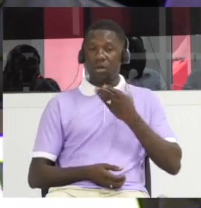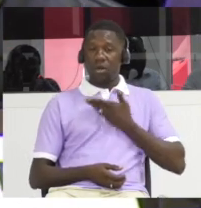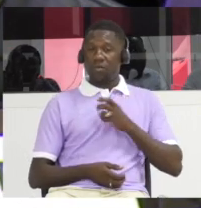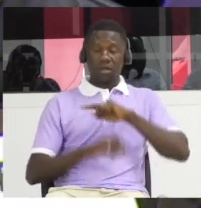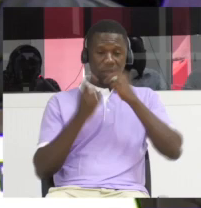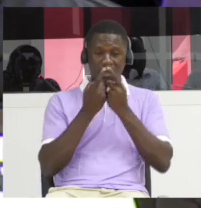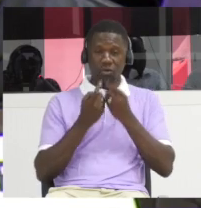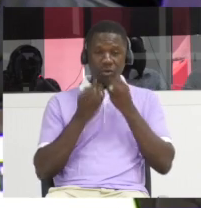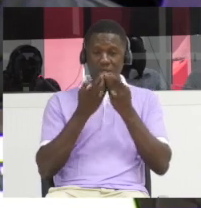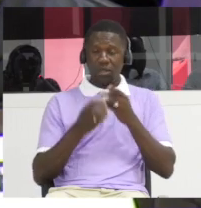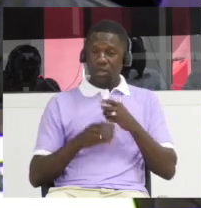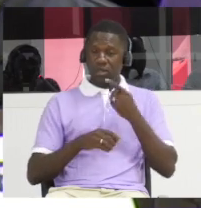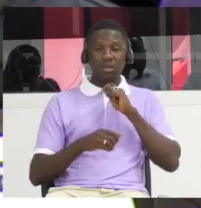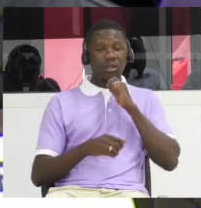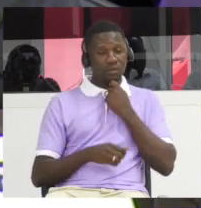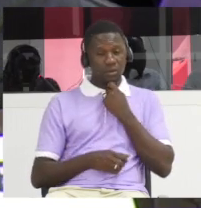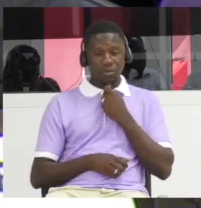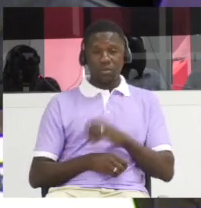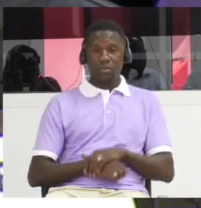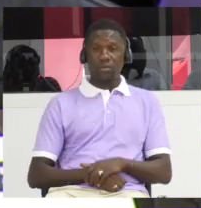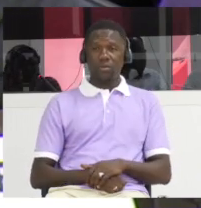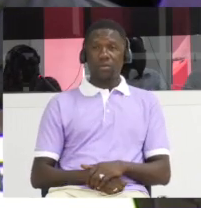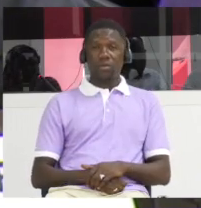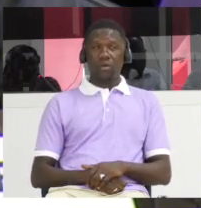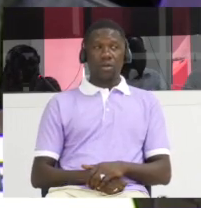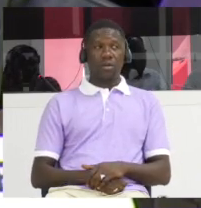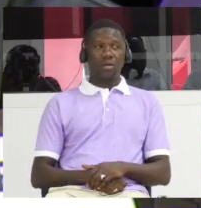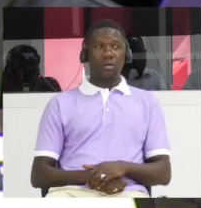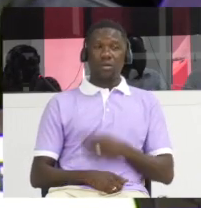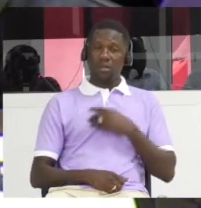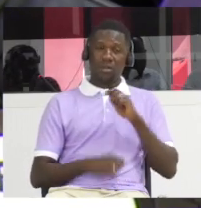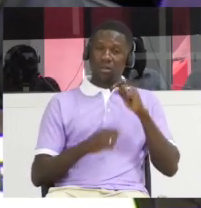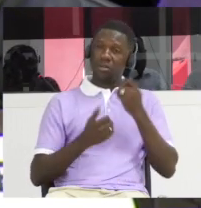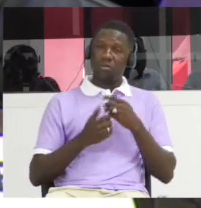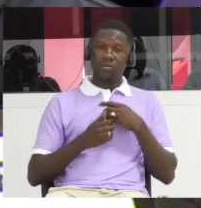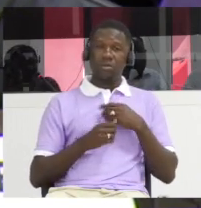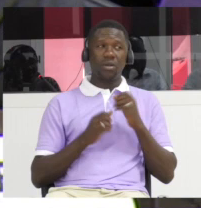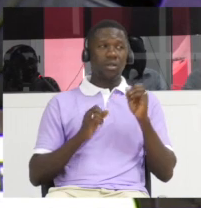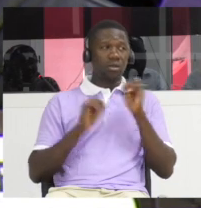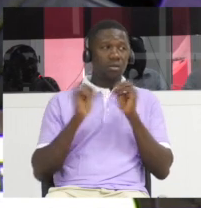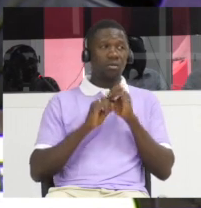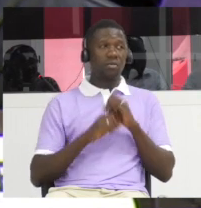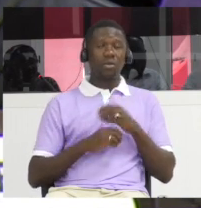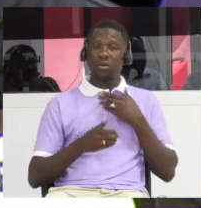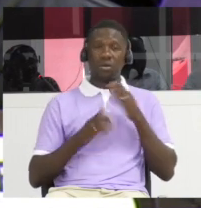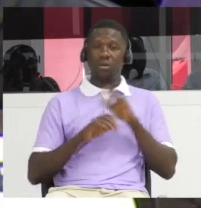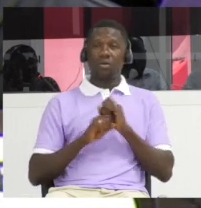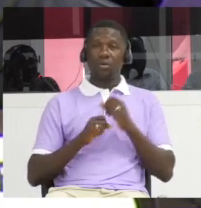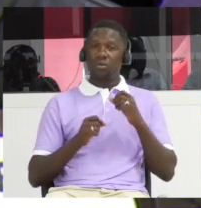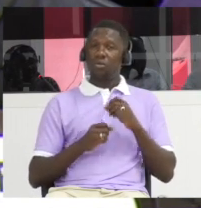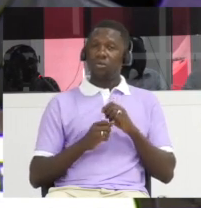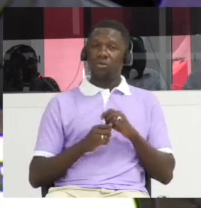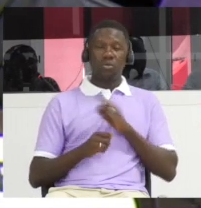at this session, for circumstances beyond our control, we are not going to have any meeting this